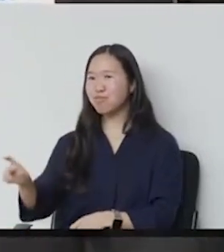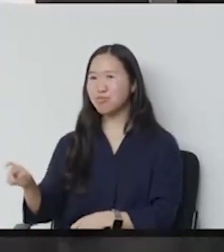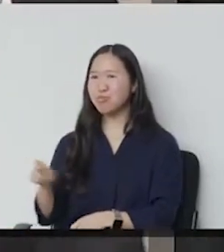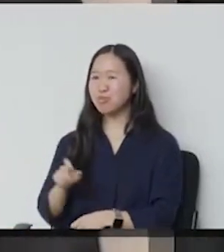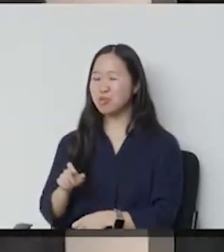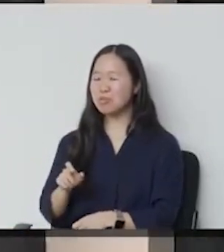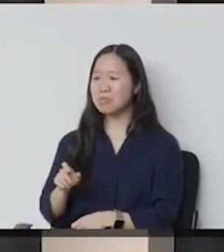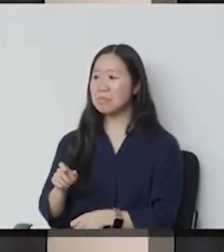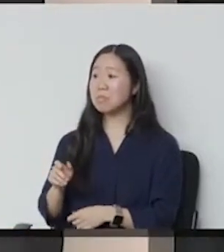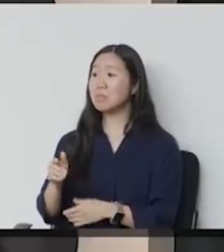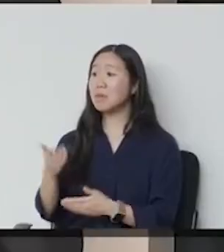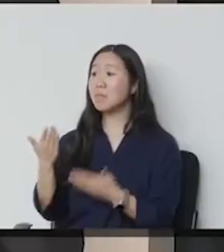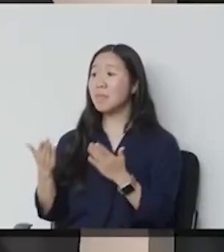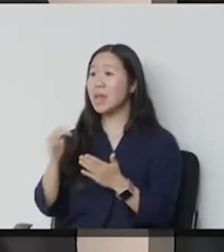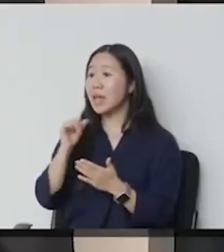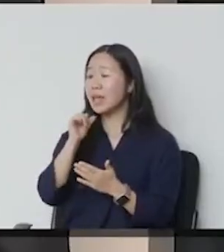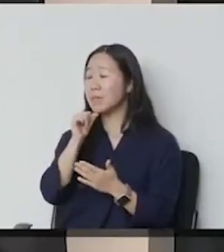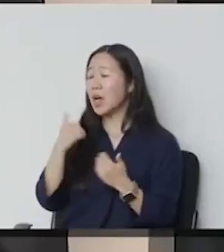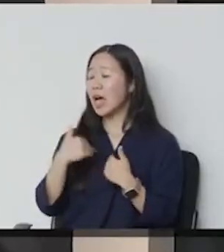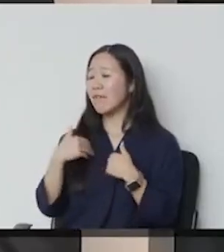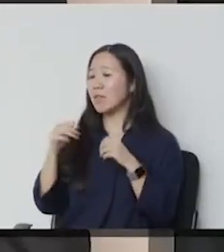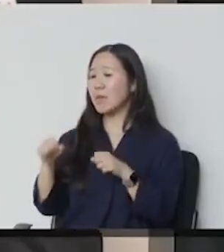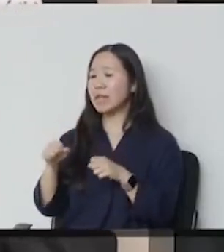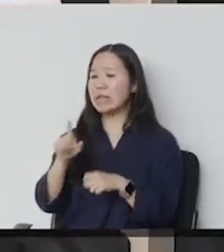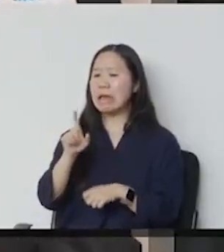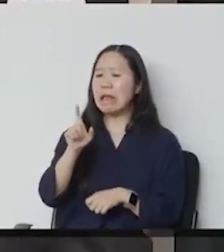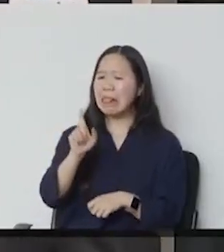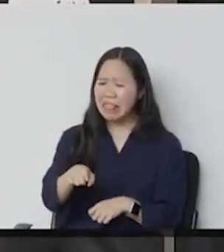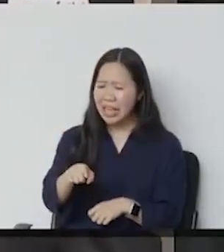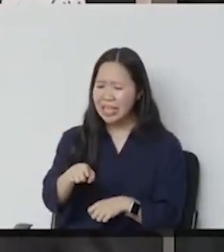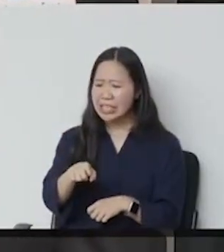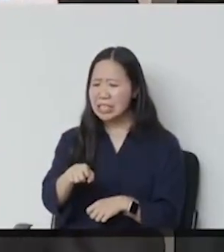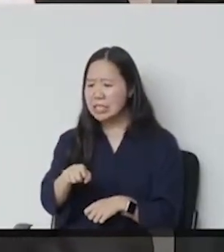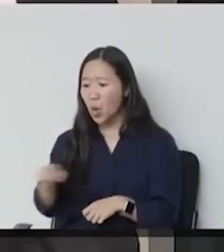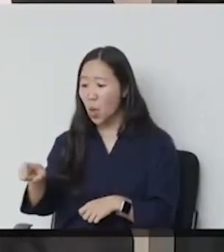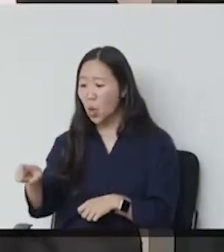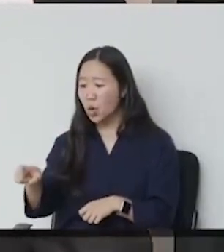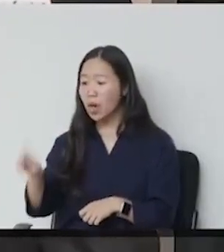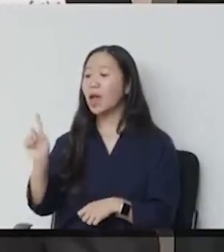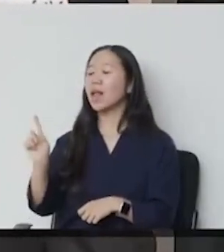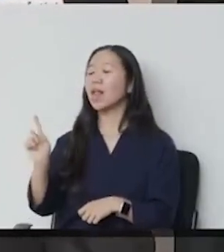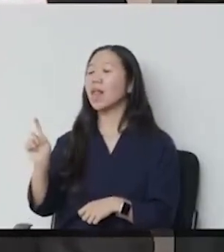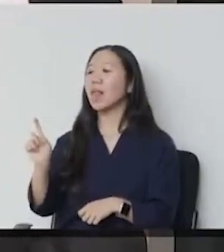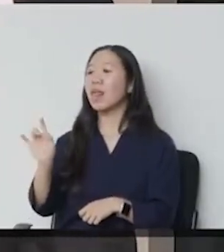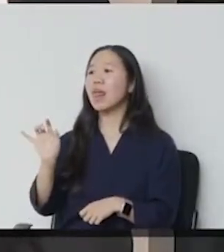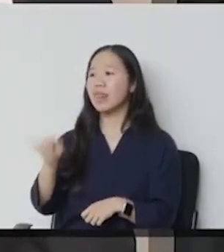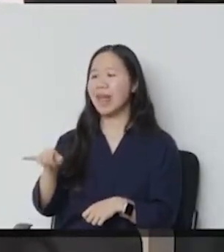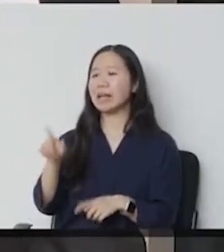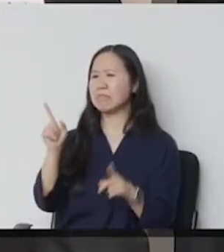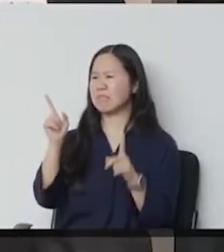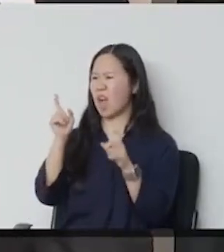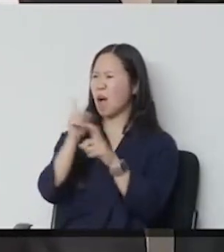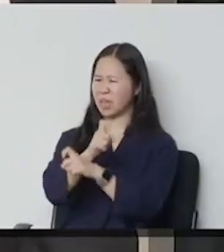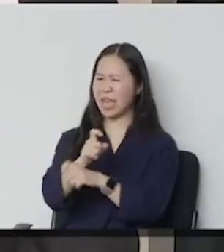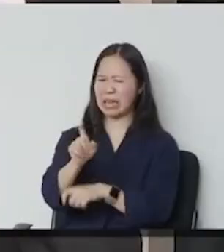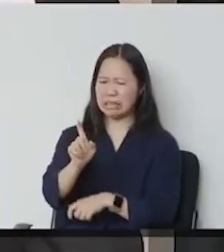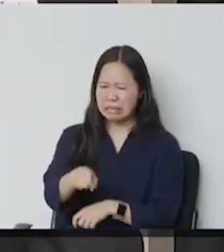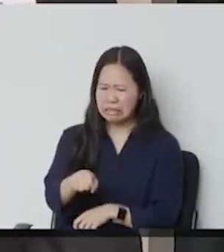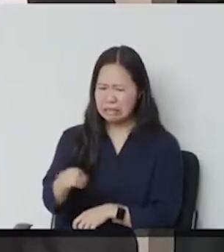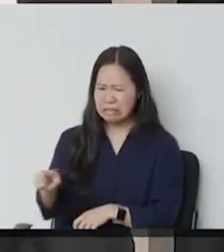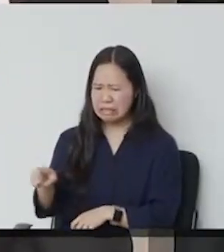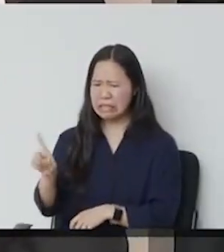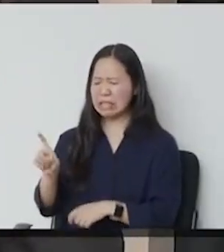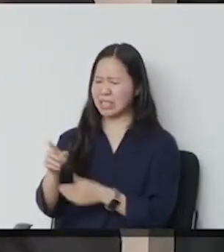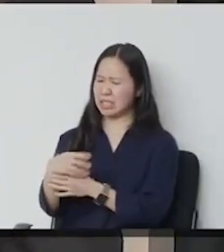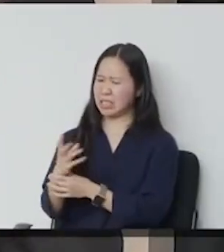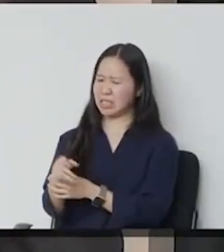they might not have the ability to kind of click, hold, drag, release with the mouse. That's a pretty complicated gesture. And WCAG even